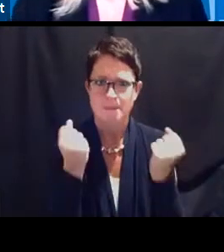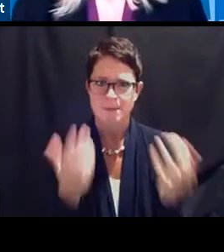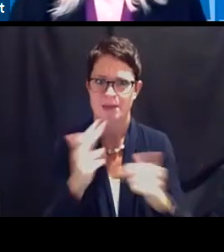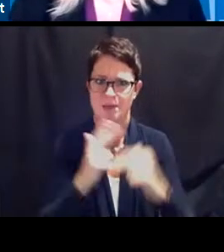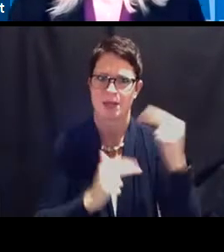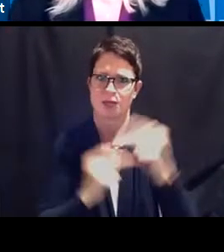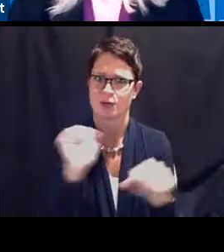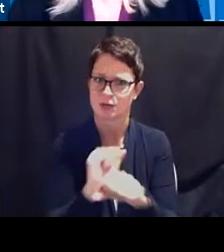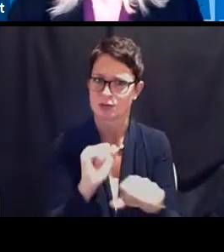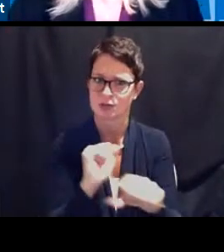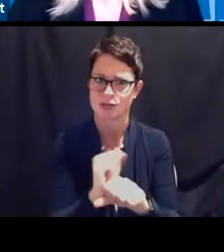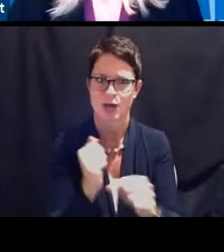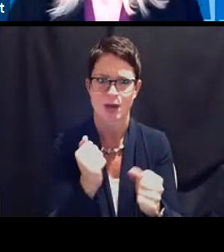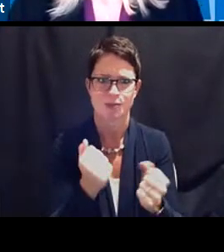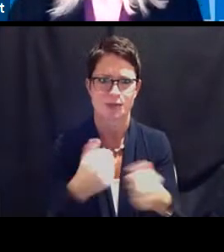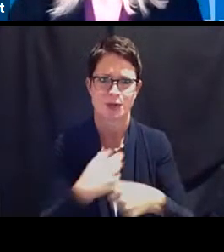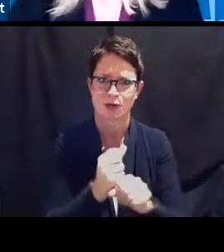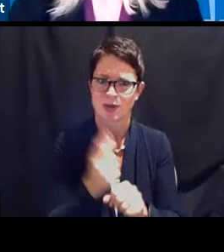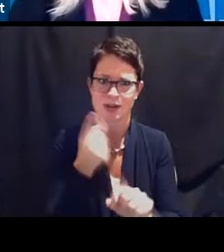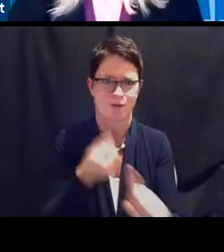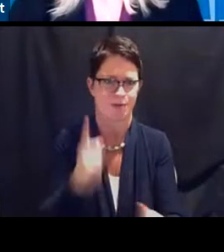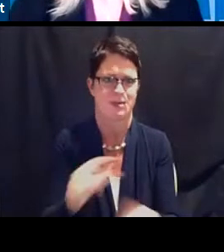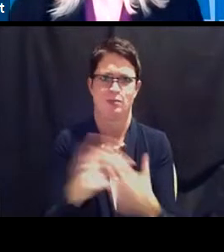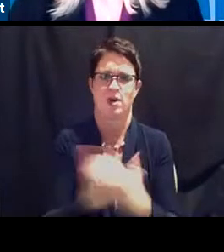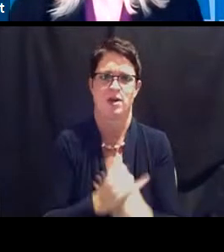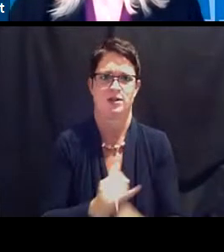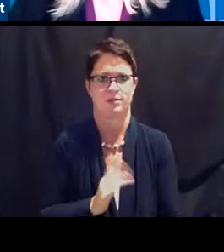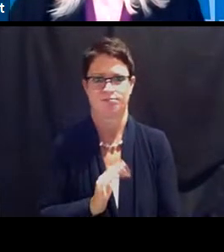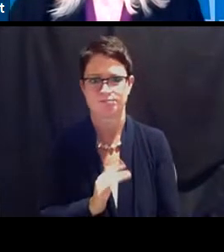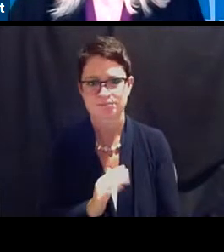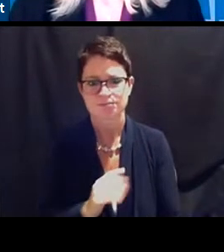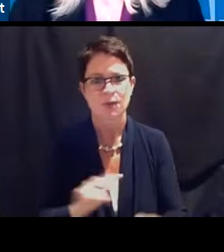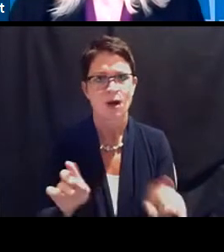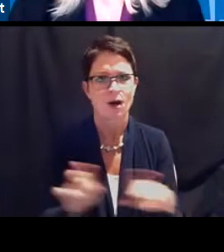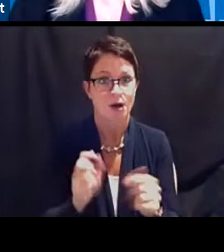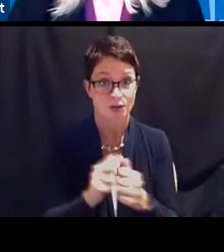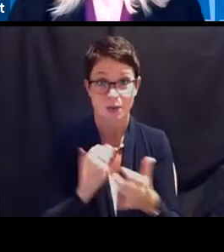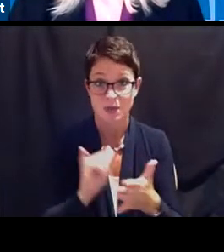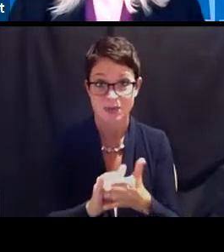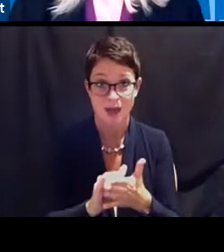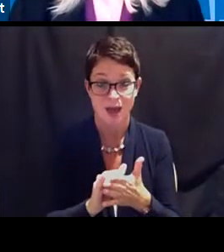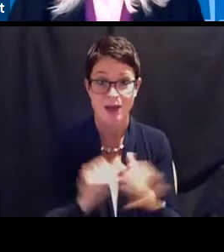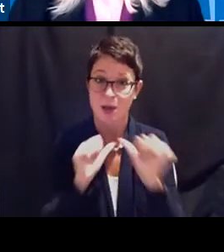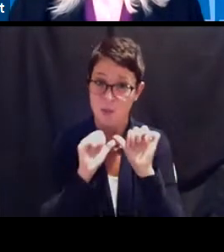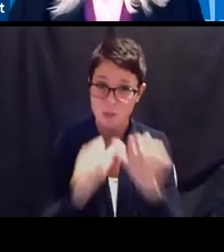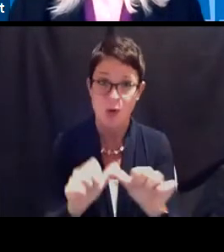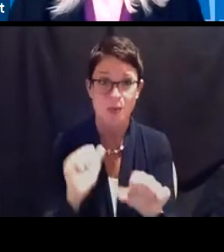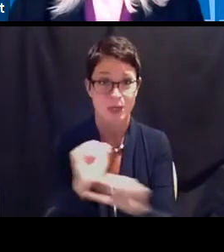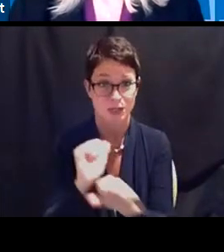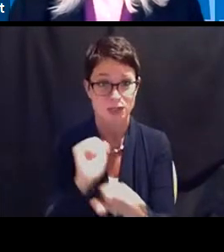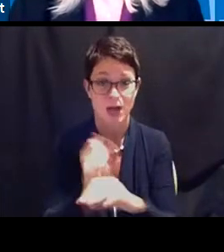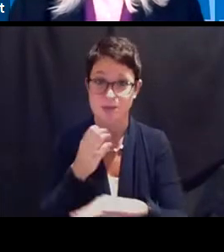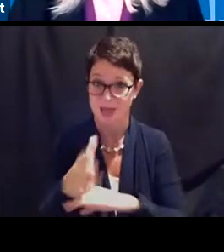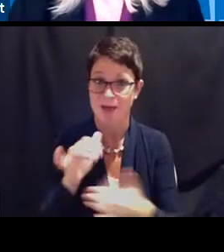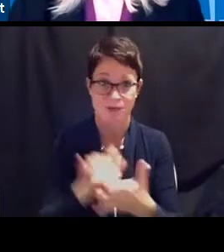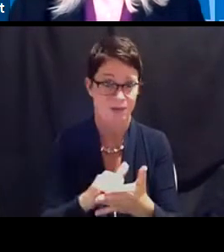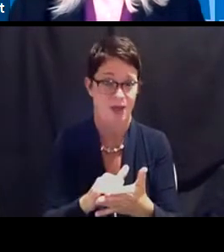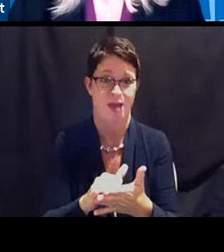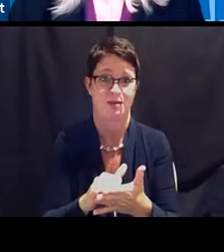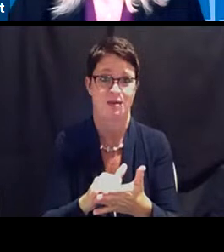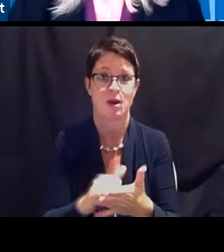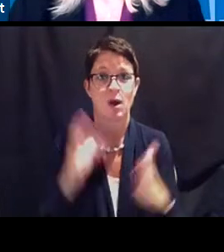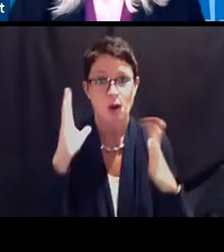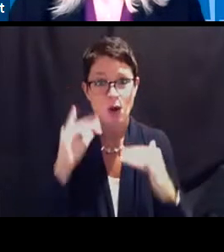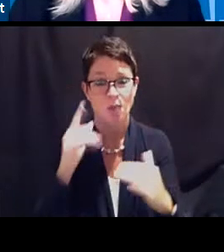construction jobs that will be created, and with that, the permanent jobs thereafter, hopefully